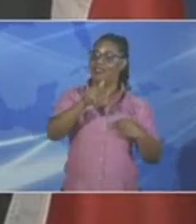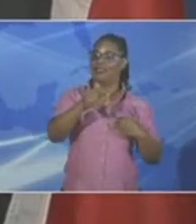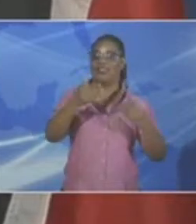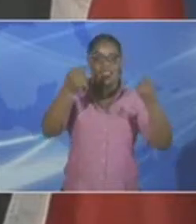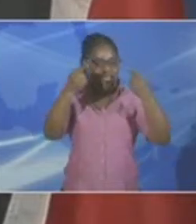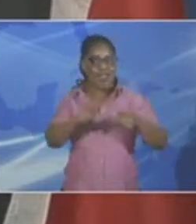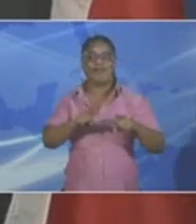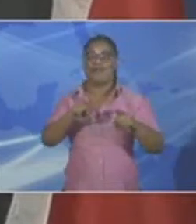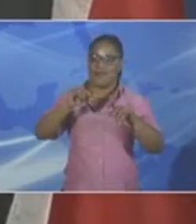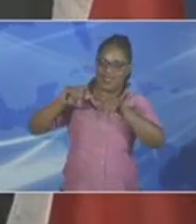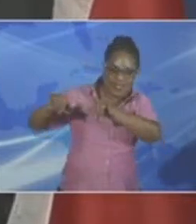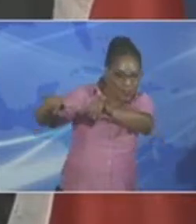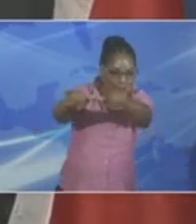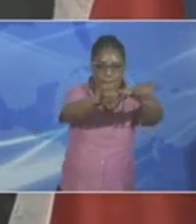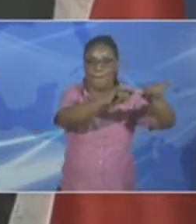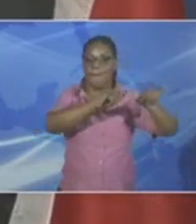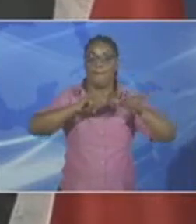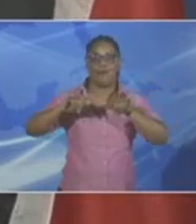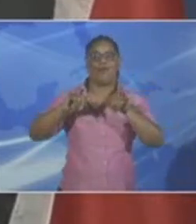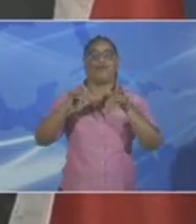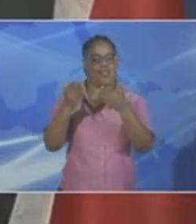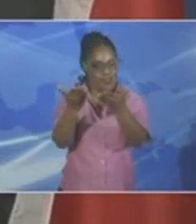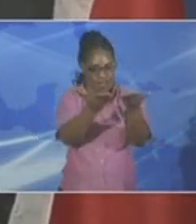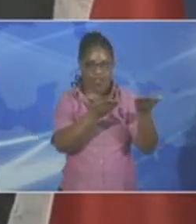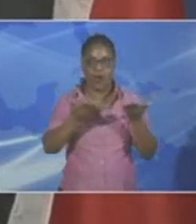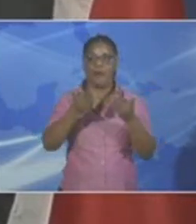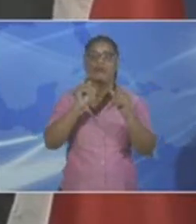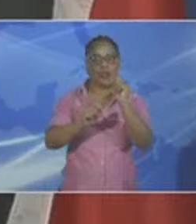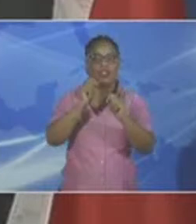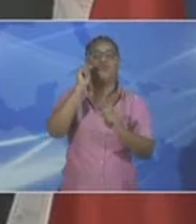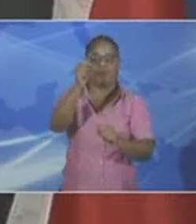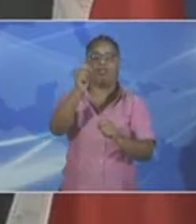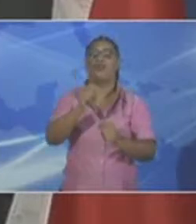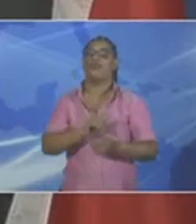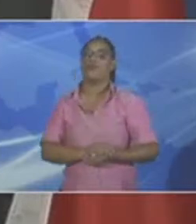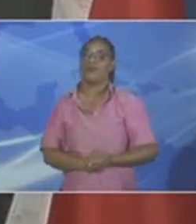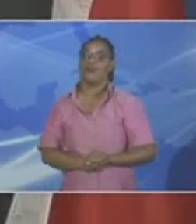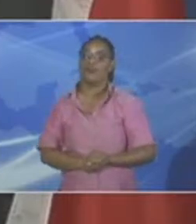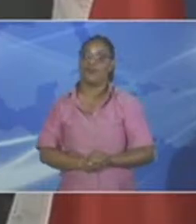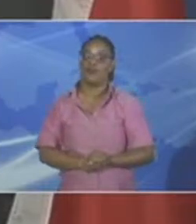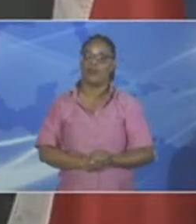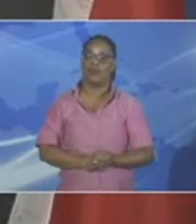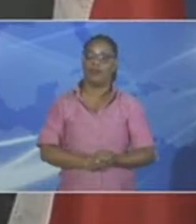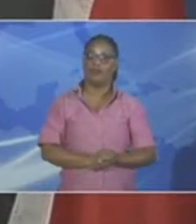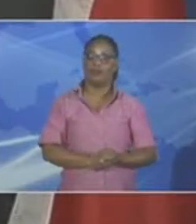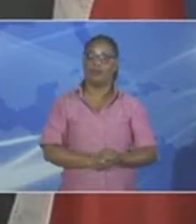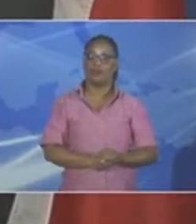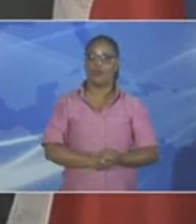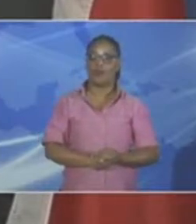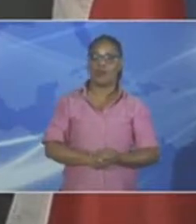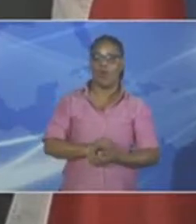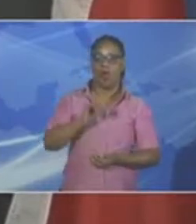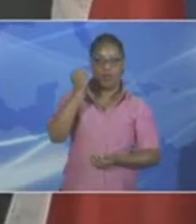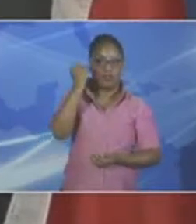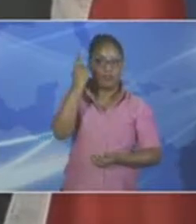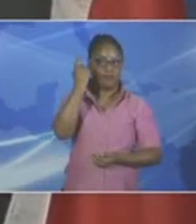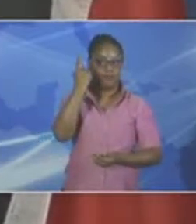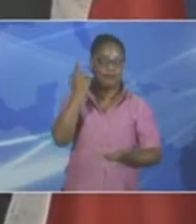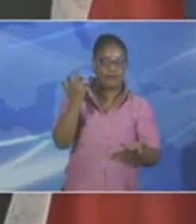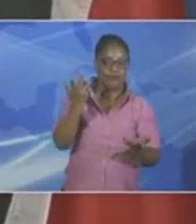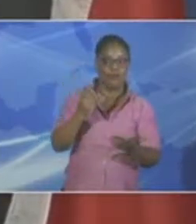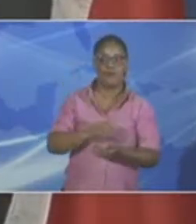improving comfort and care of the staff, and we took those recommendations on board. But with